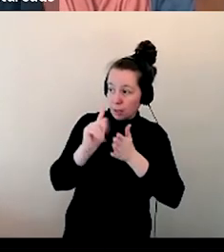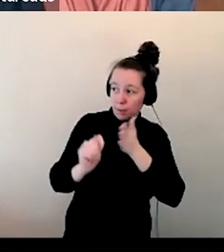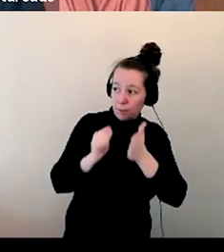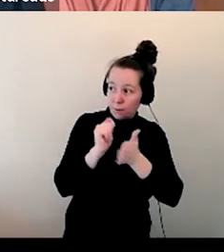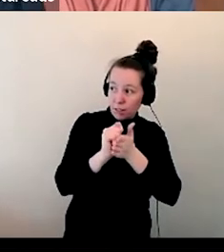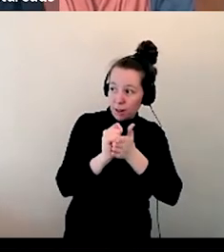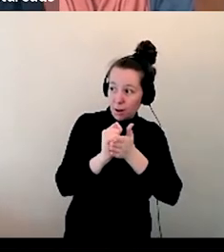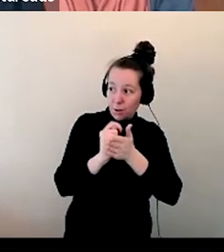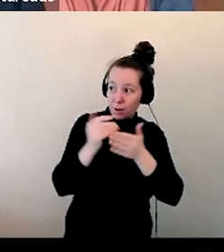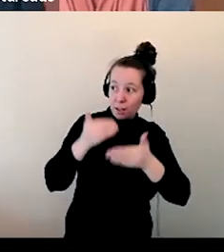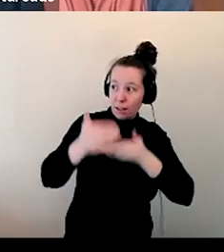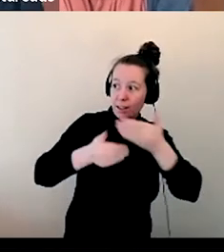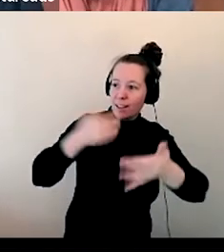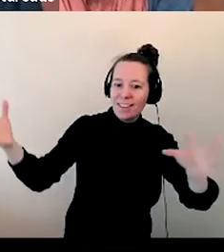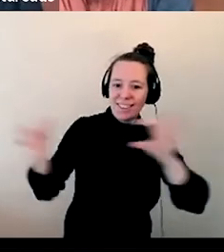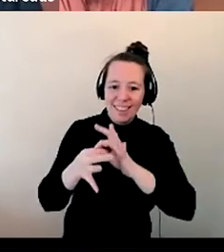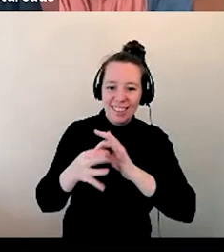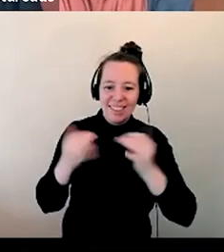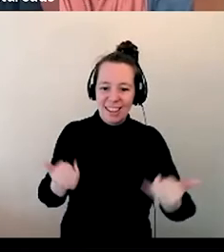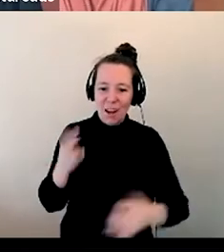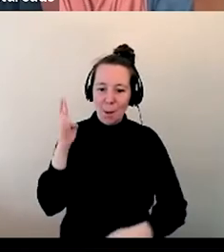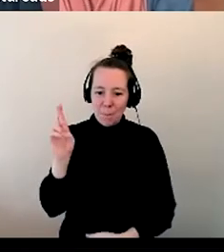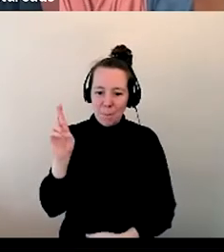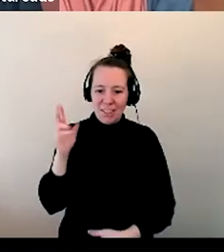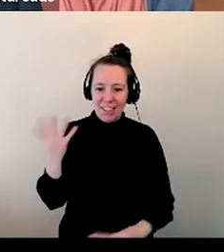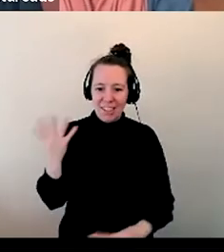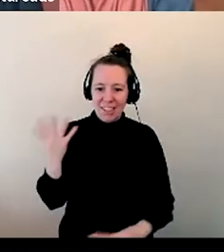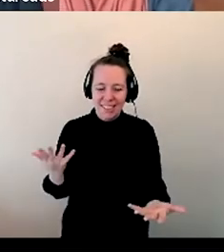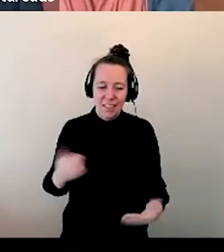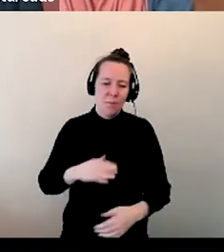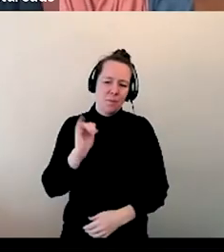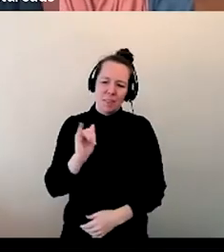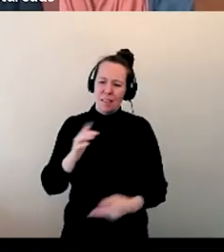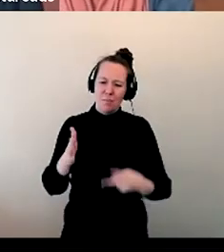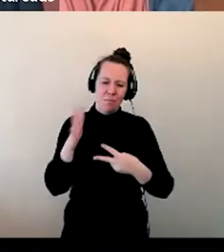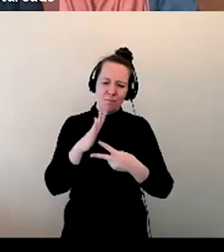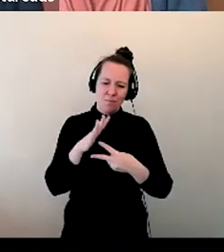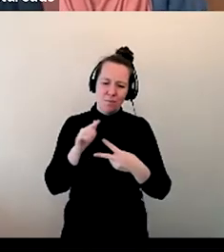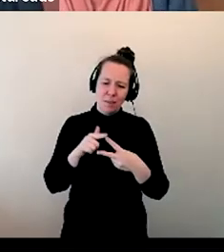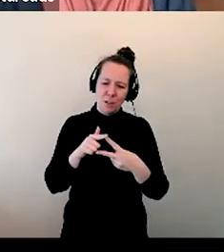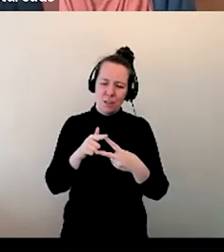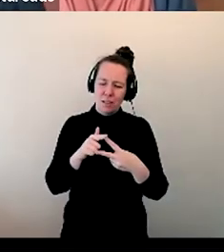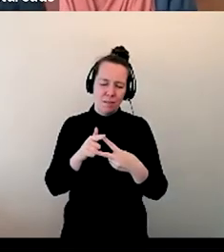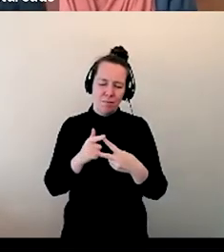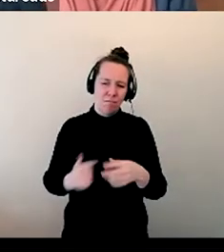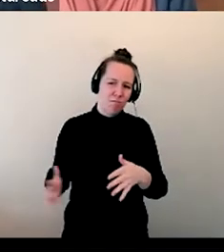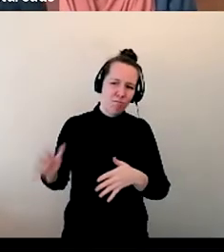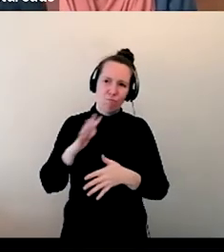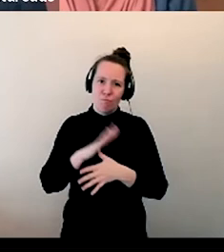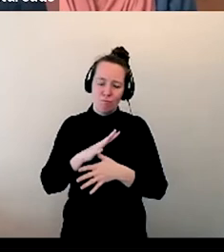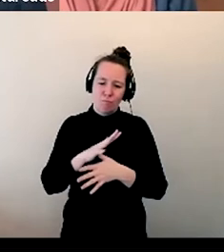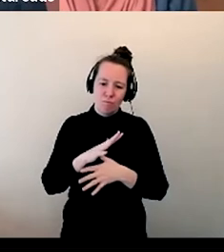friends. So that's my sort of, that's my big passion project. But my other passion project is also